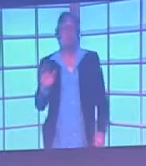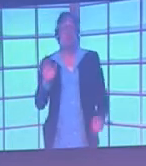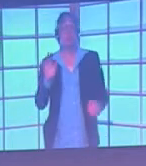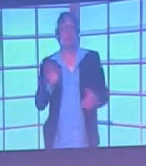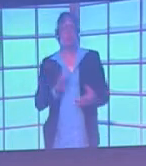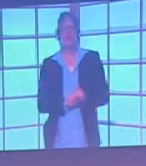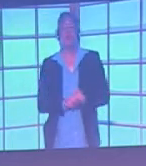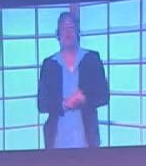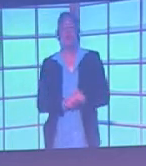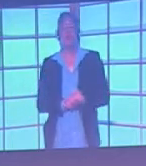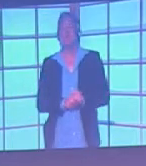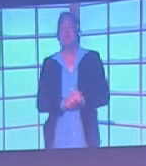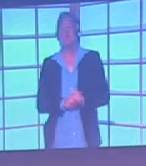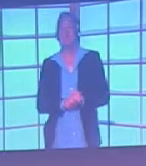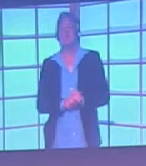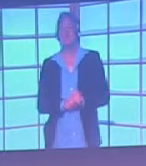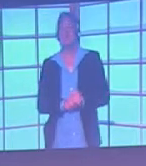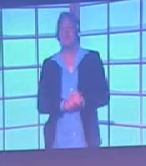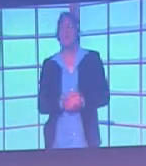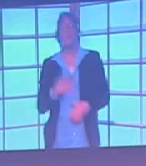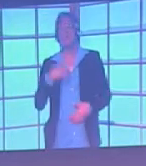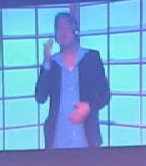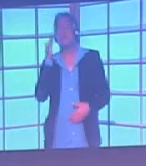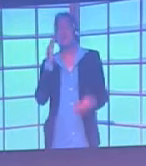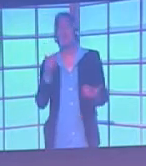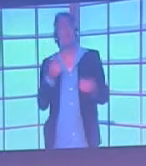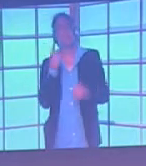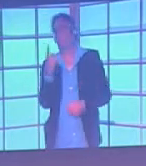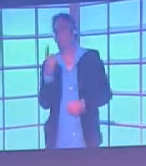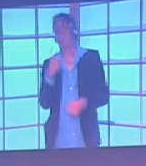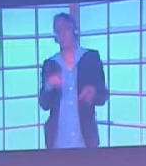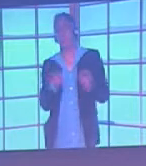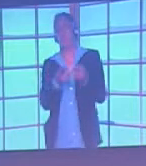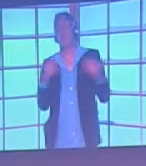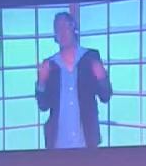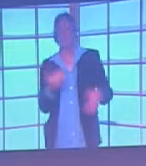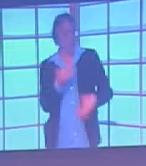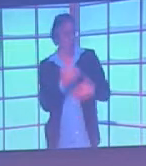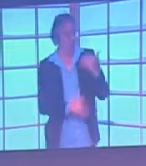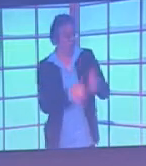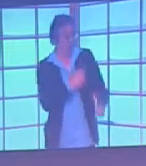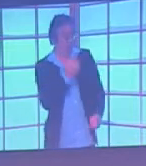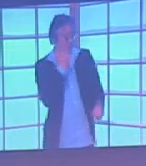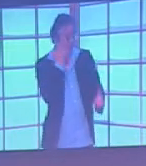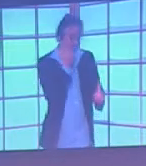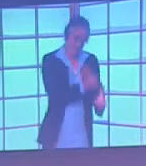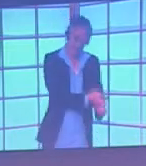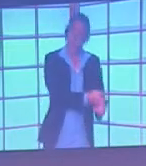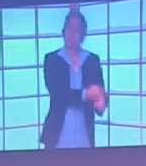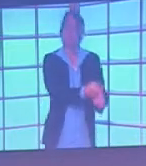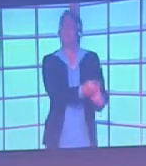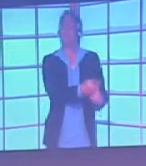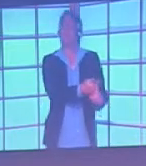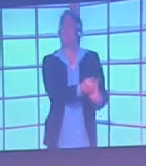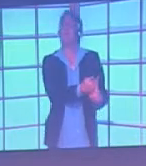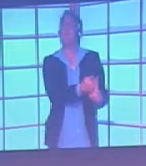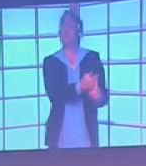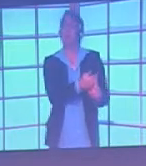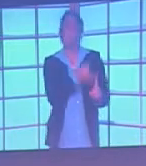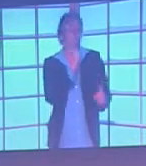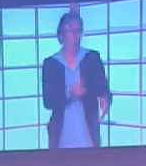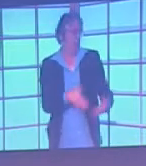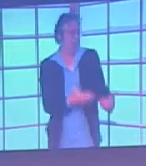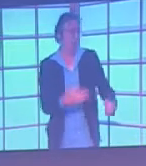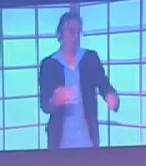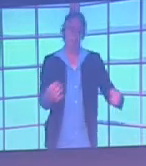to give a voice to disabled people themselves. At the same time, we can't do this on our